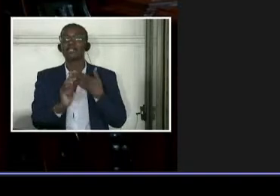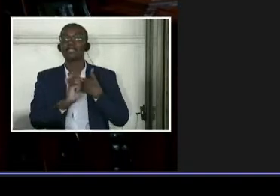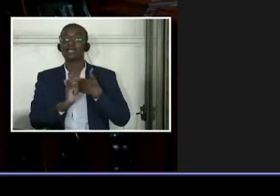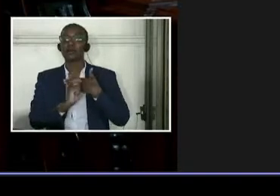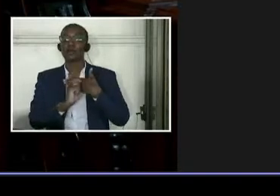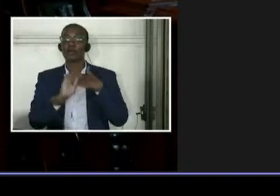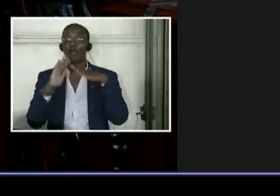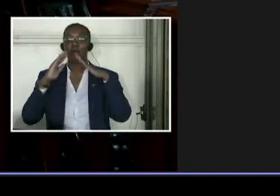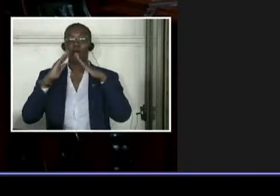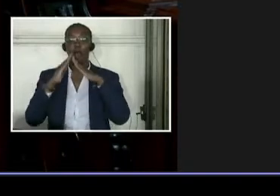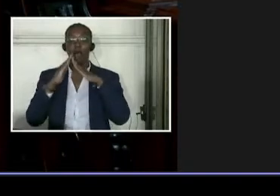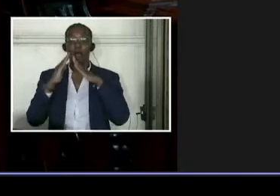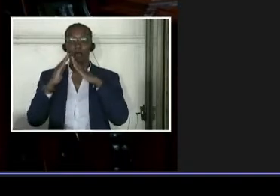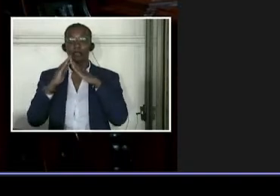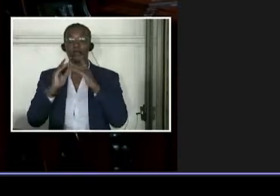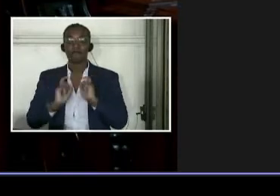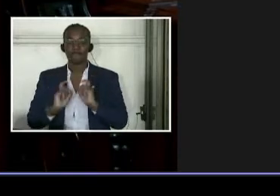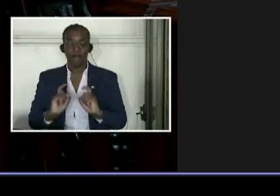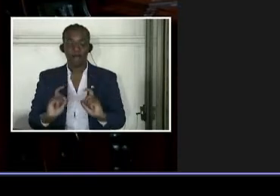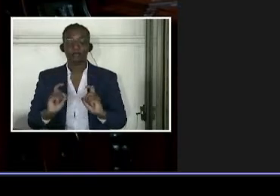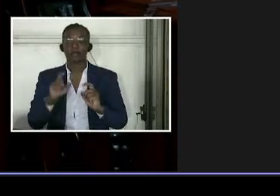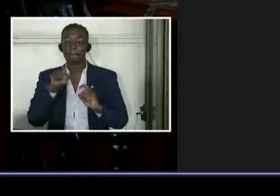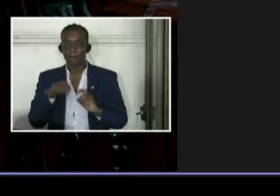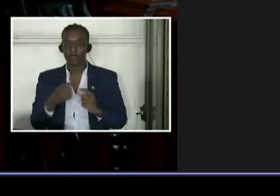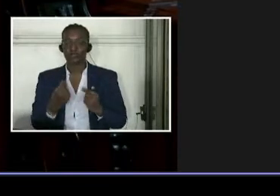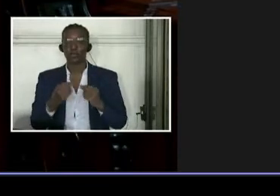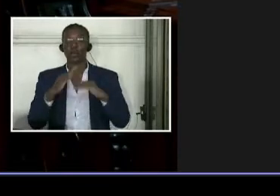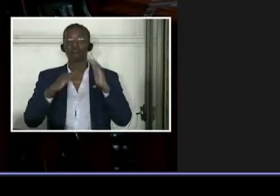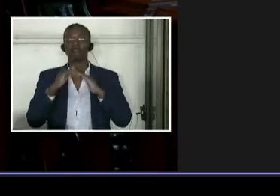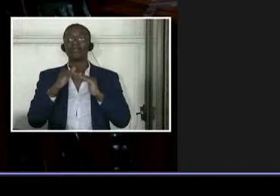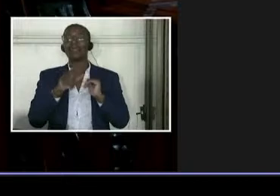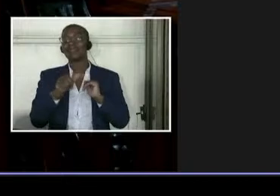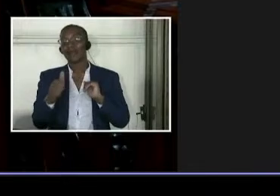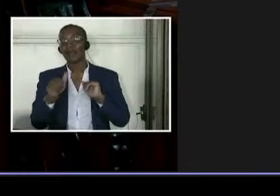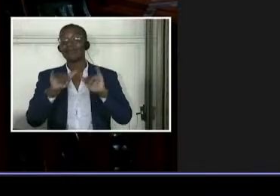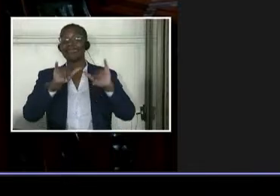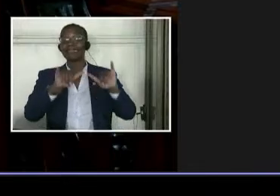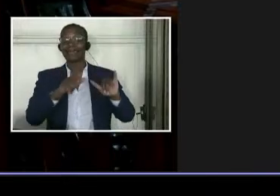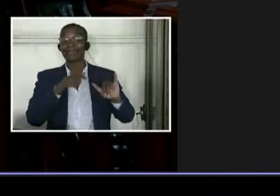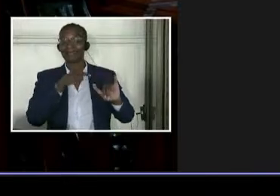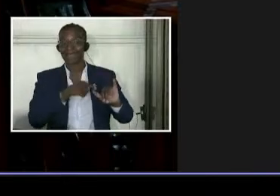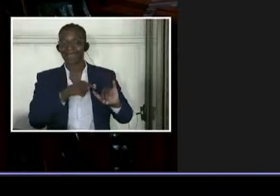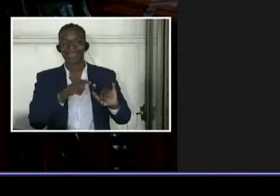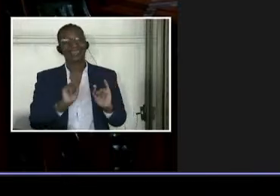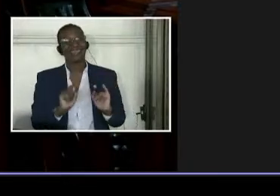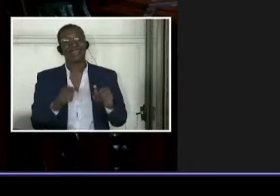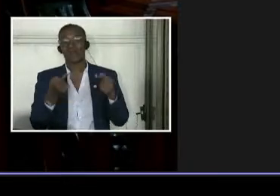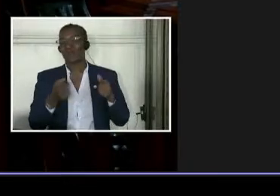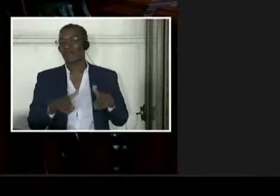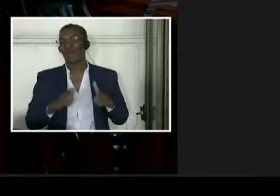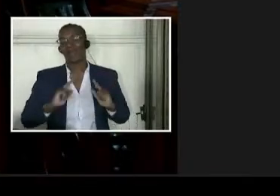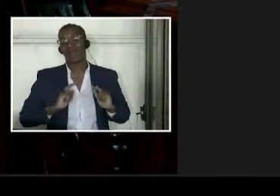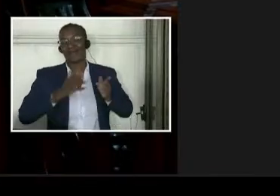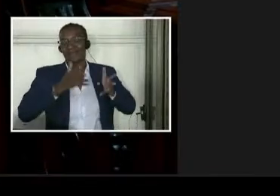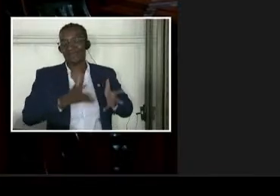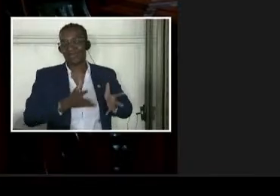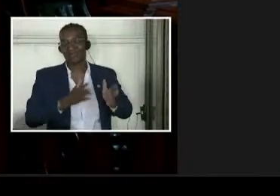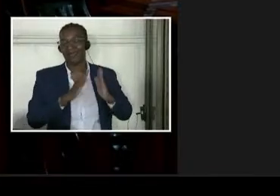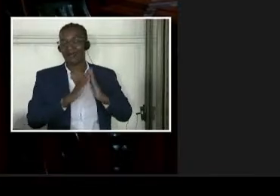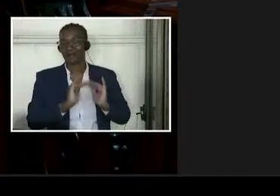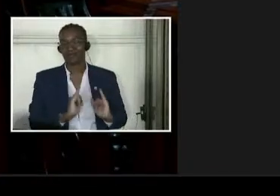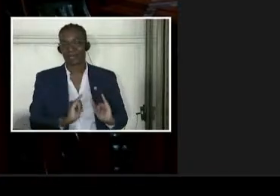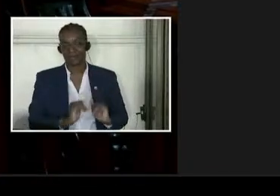that are erected with urgency, as there are instances where their living conditions simply cannot be allowed.